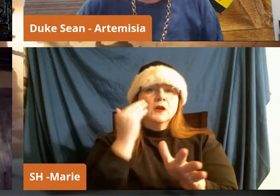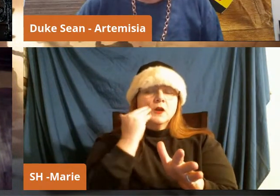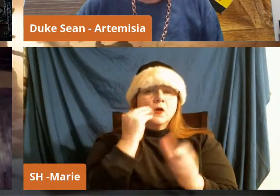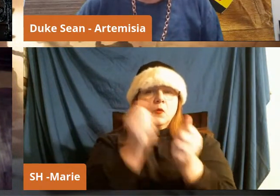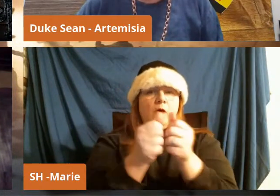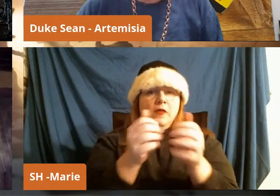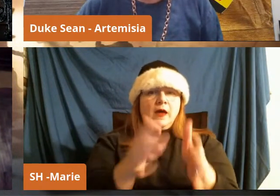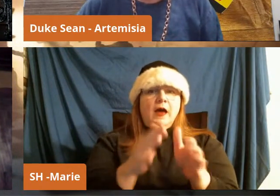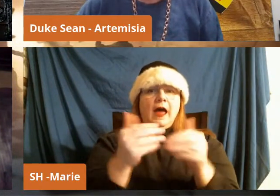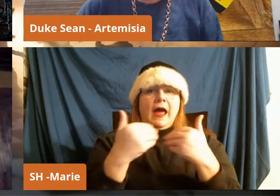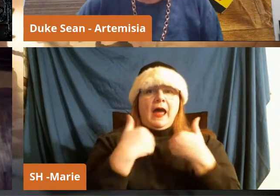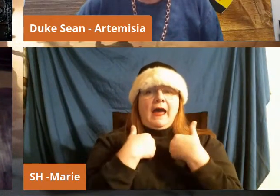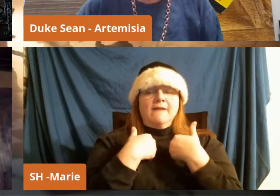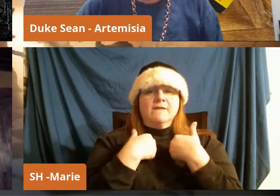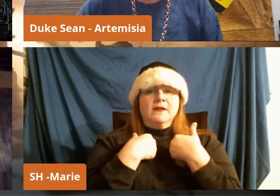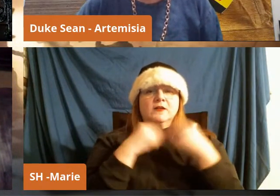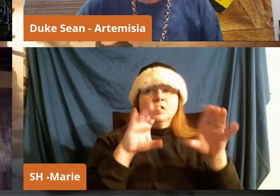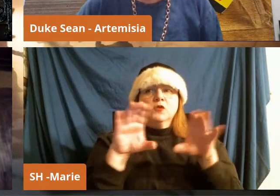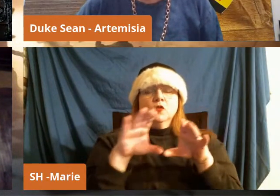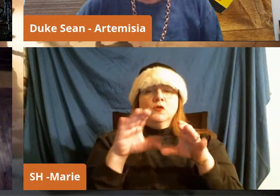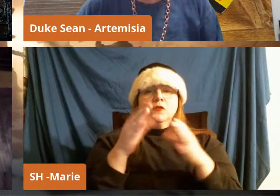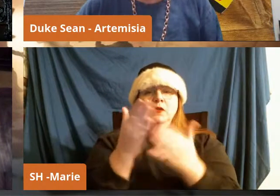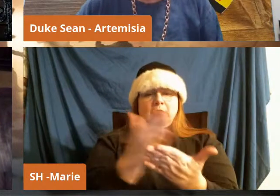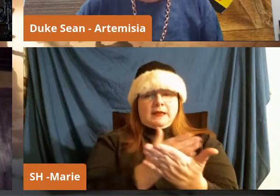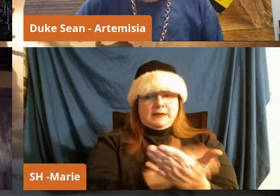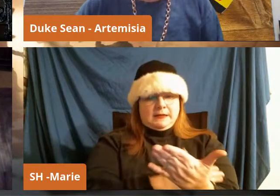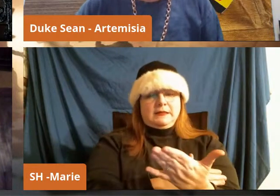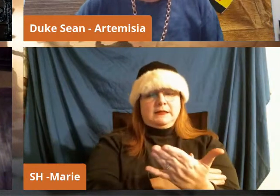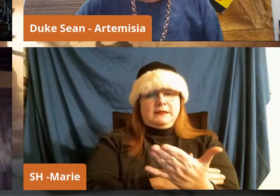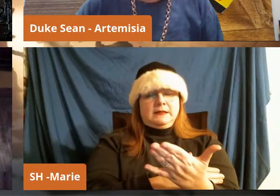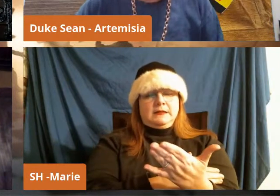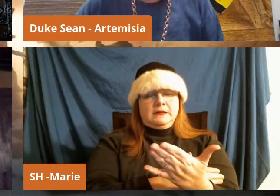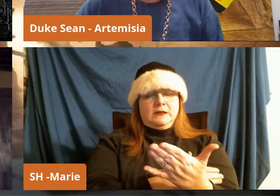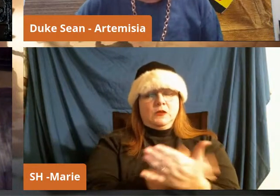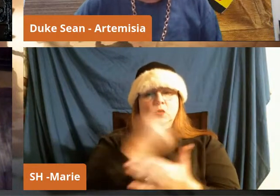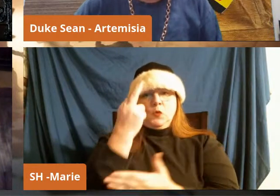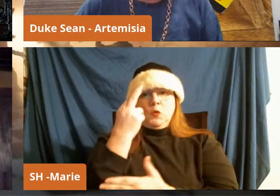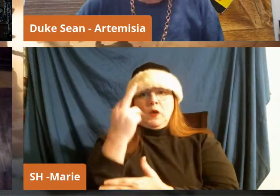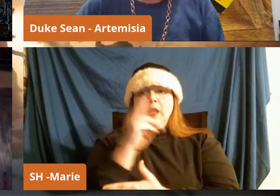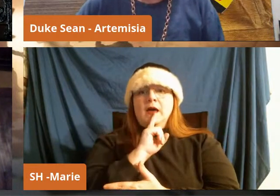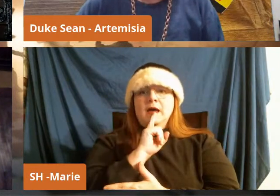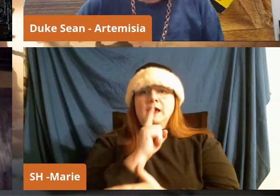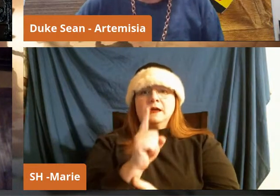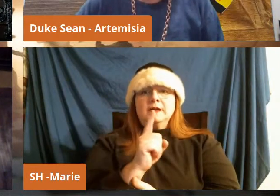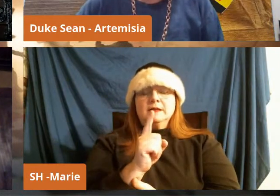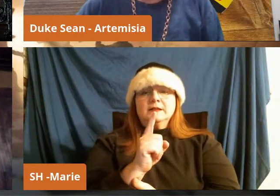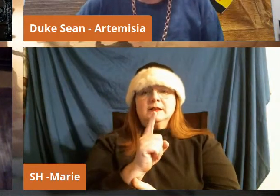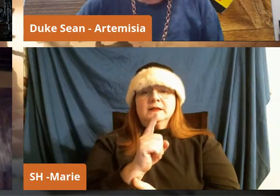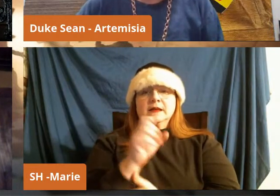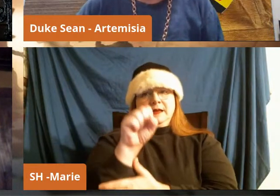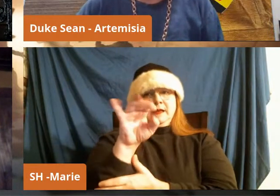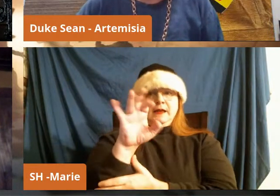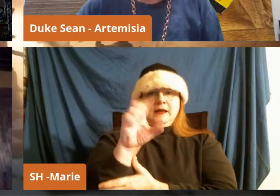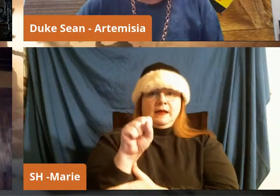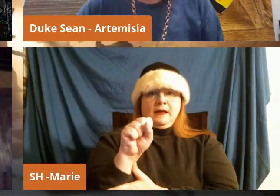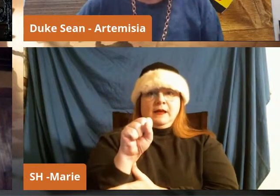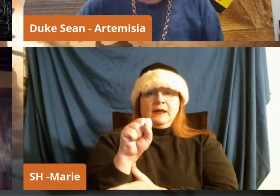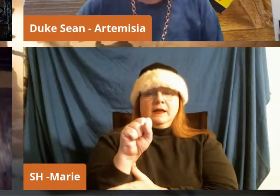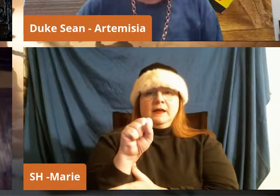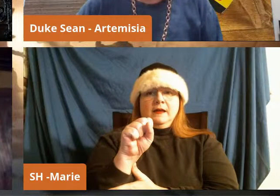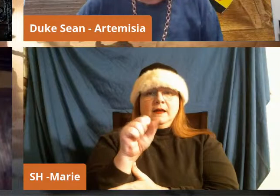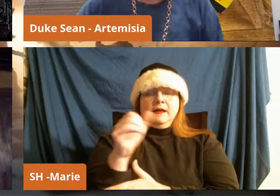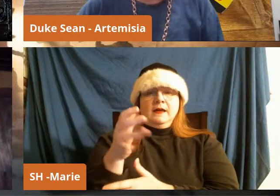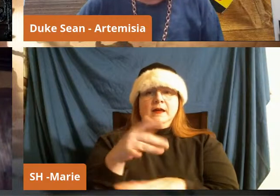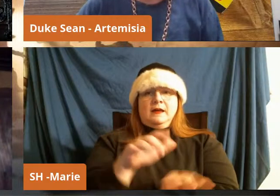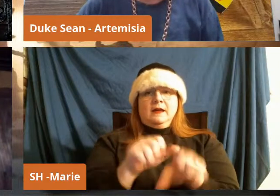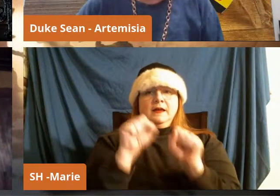without necessarily having to kind of go through that list, if you will. And the reality is, SCA events have kind of taken